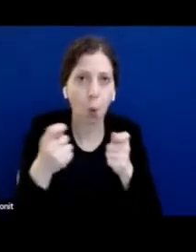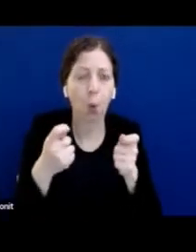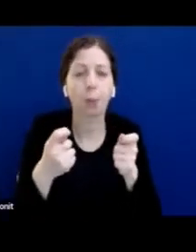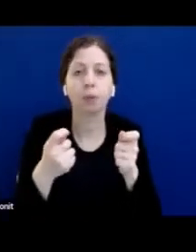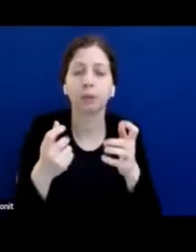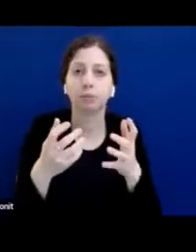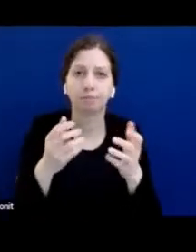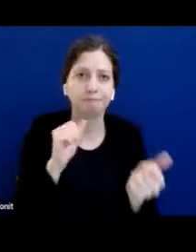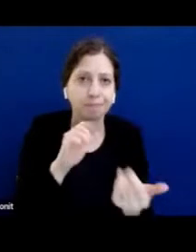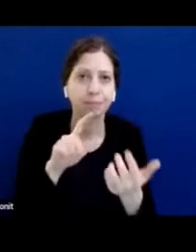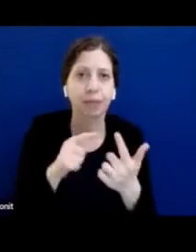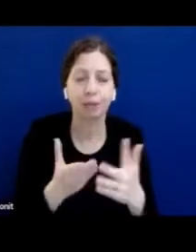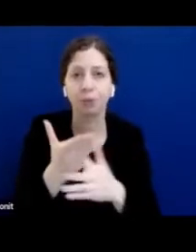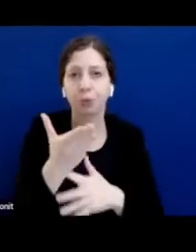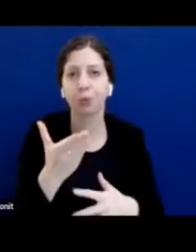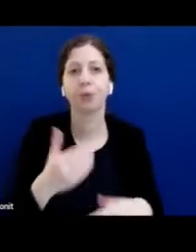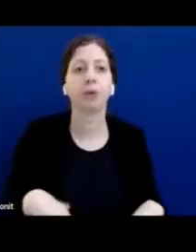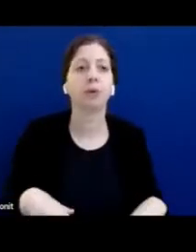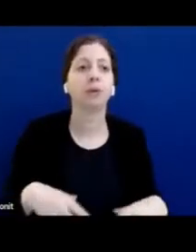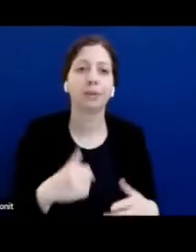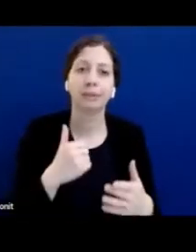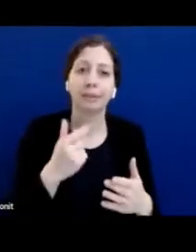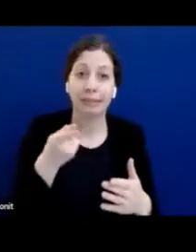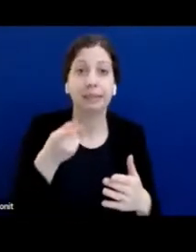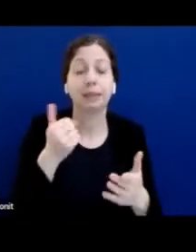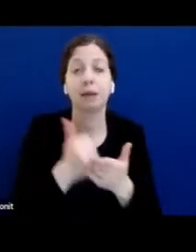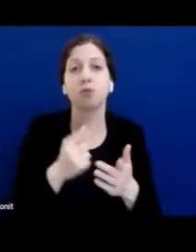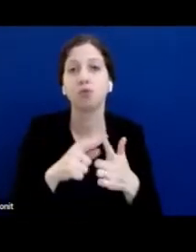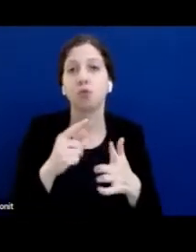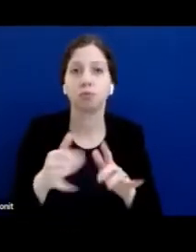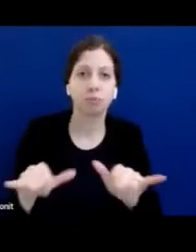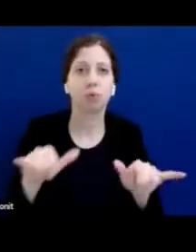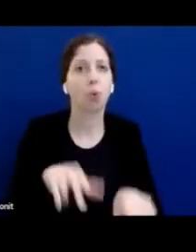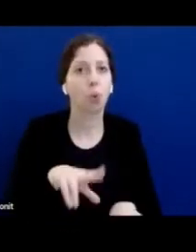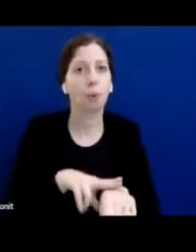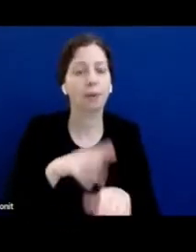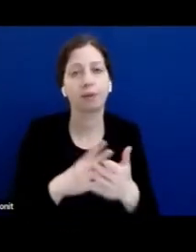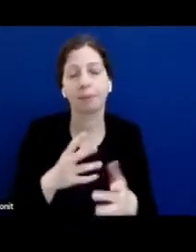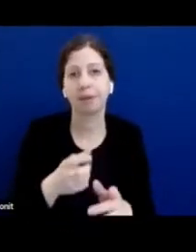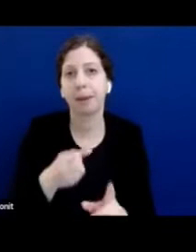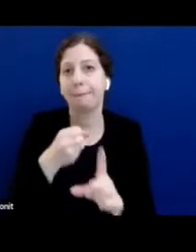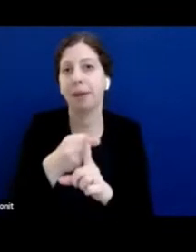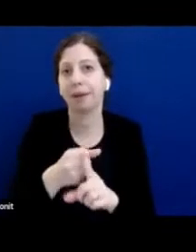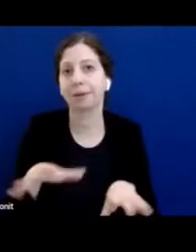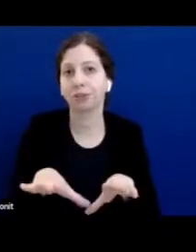through this. So this again is helping to normalize some of these impacts. Children were